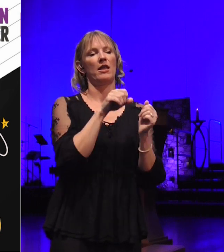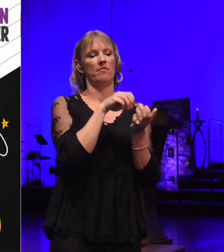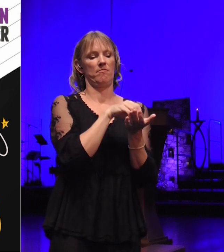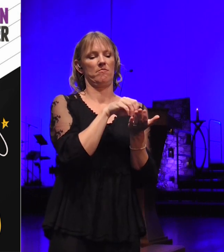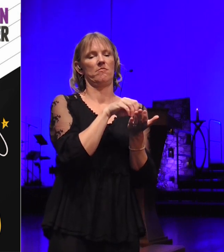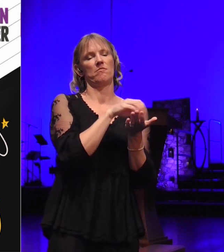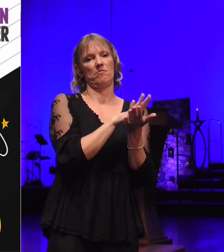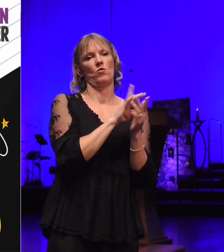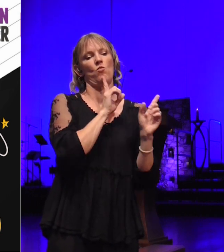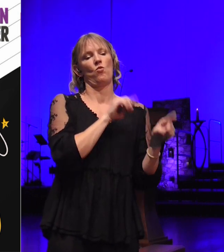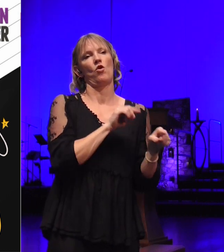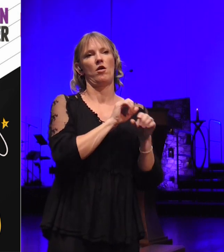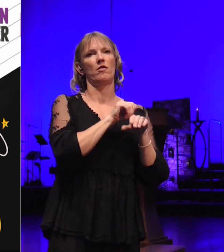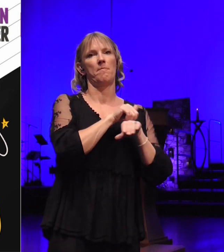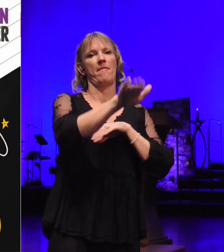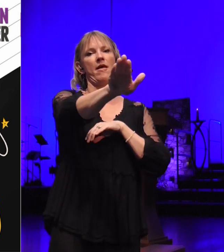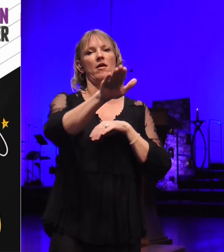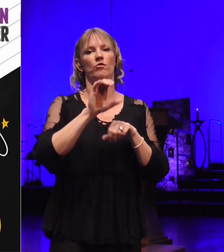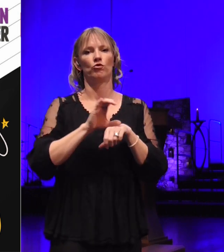to the church.